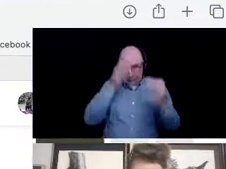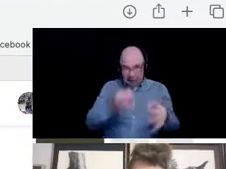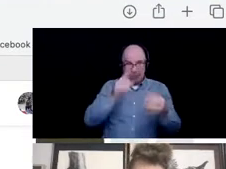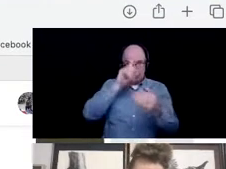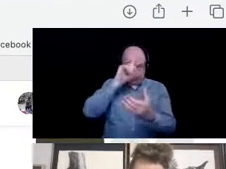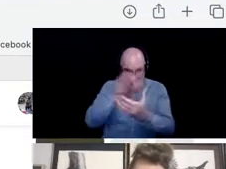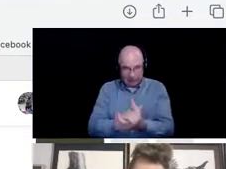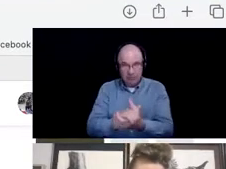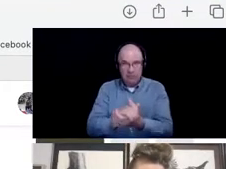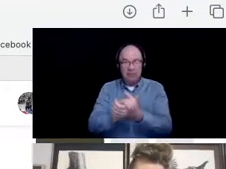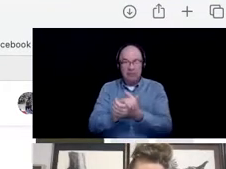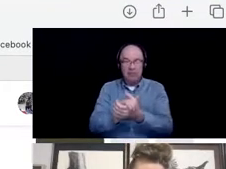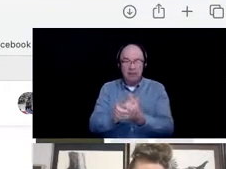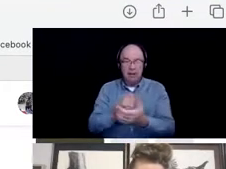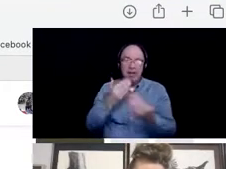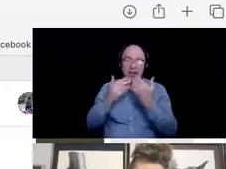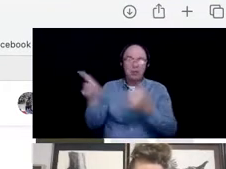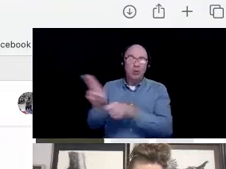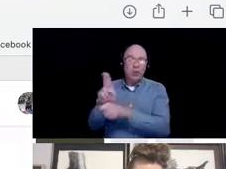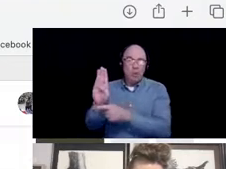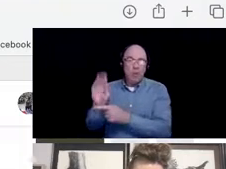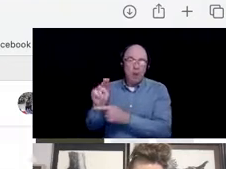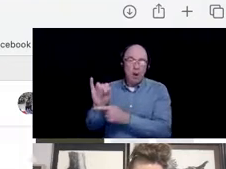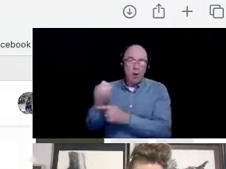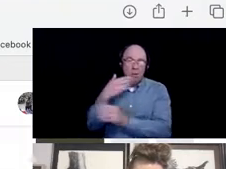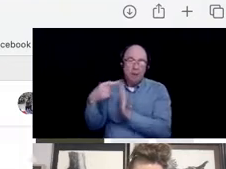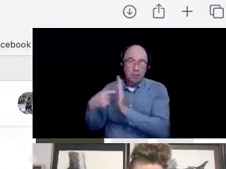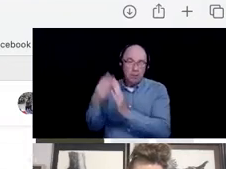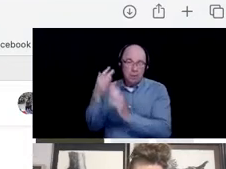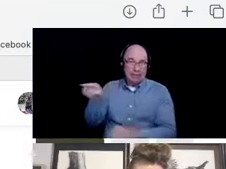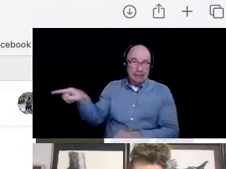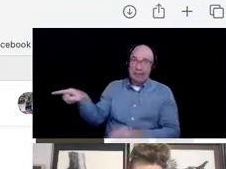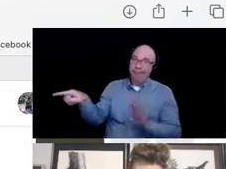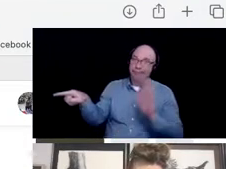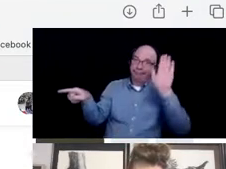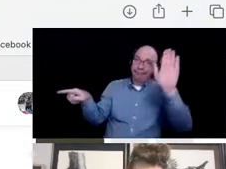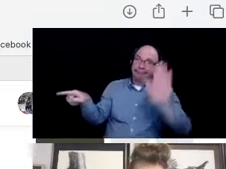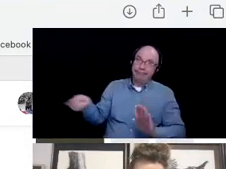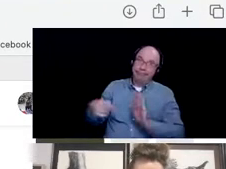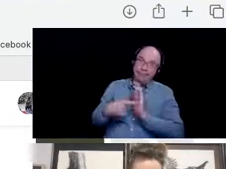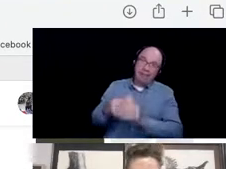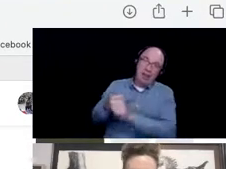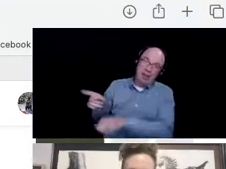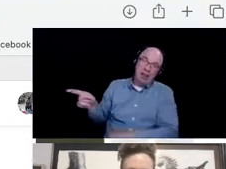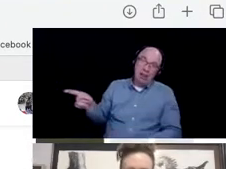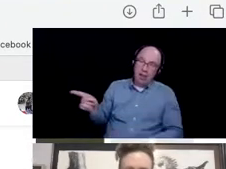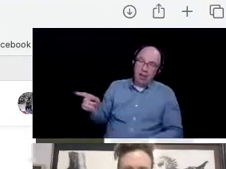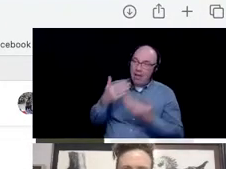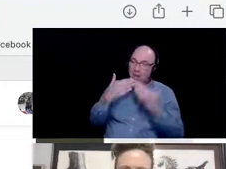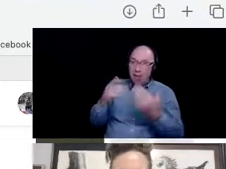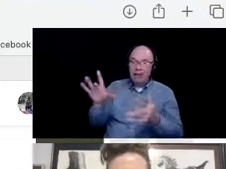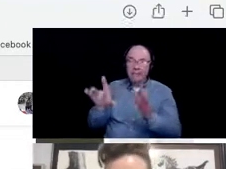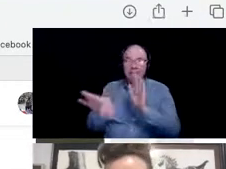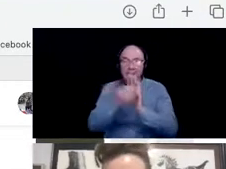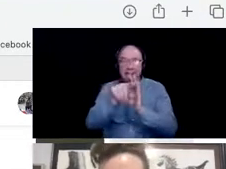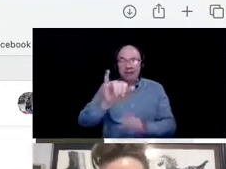And I'm thankful she used Bonnie as an example, because I think she's a wonderful example to follow. And I'm glad you picked on Iris, because